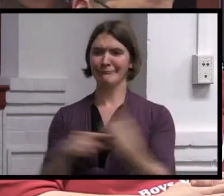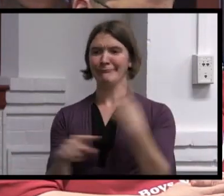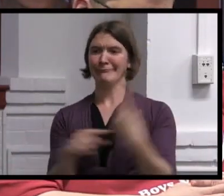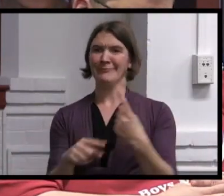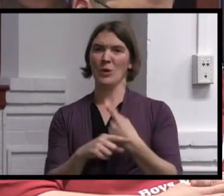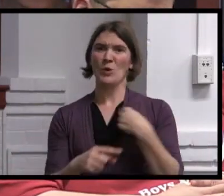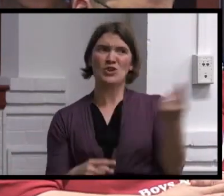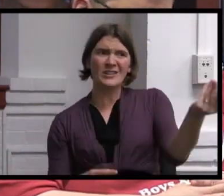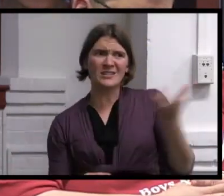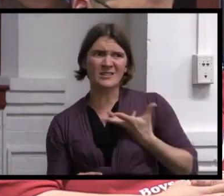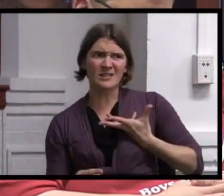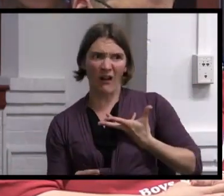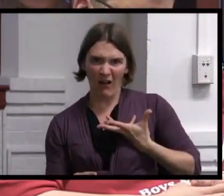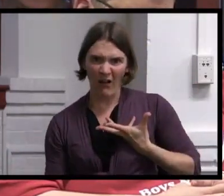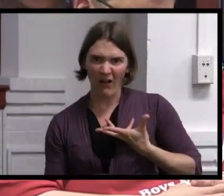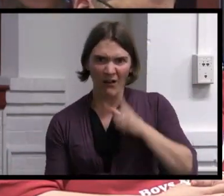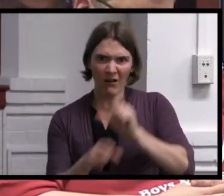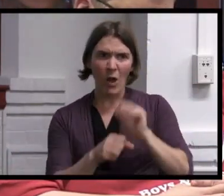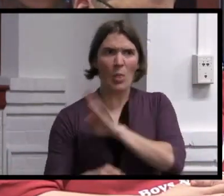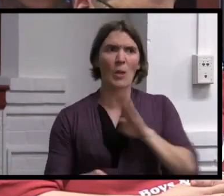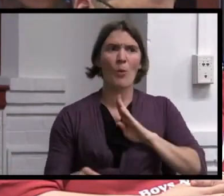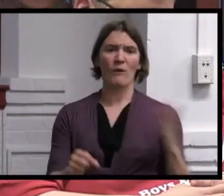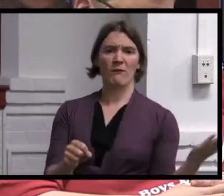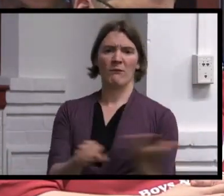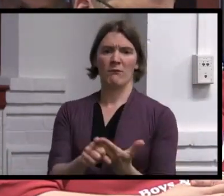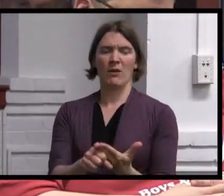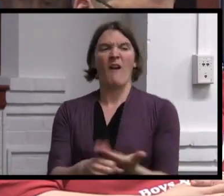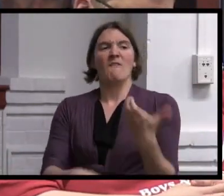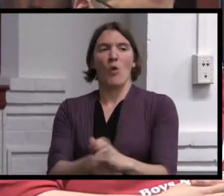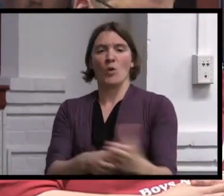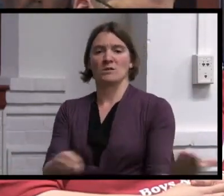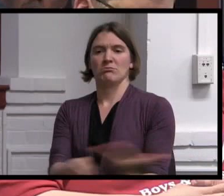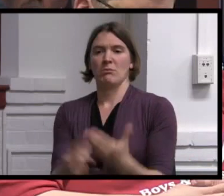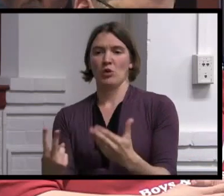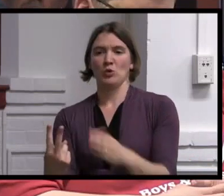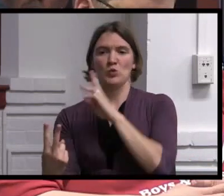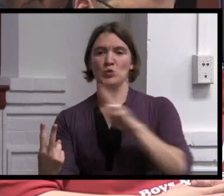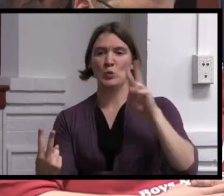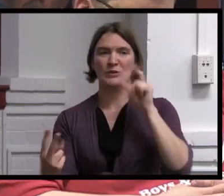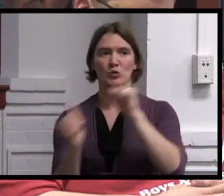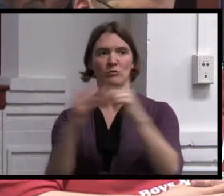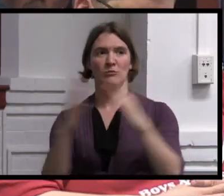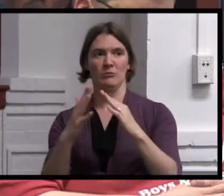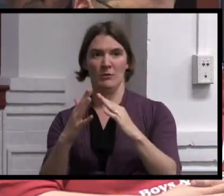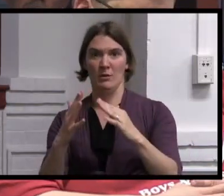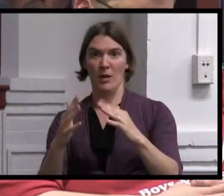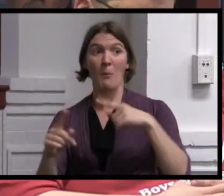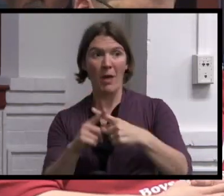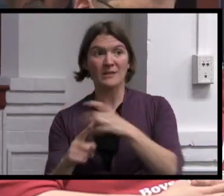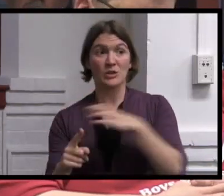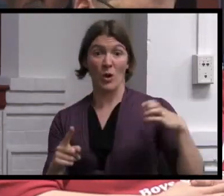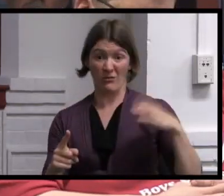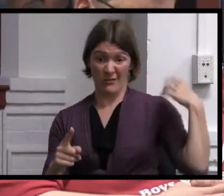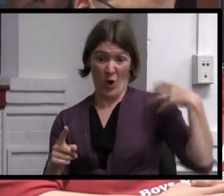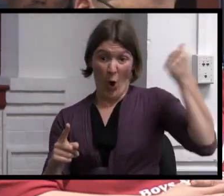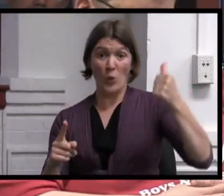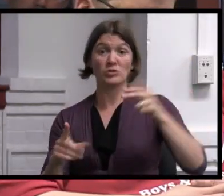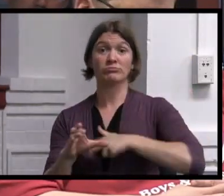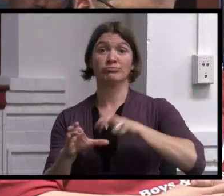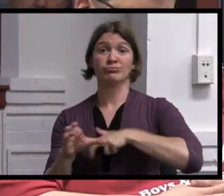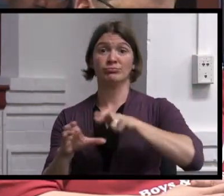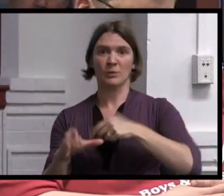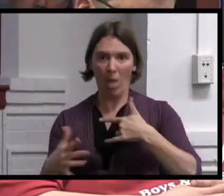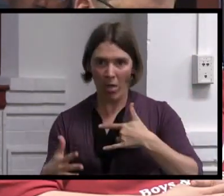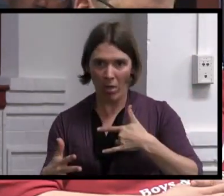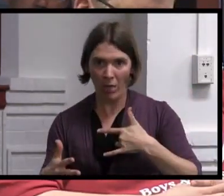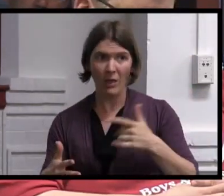devastating news of the impending forced termination of LC and Serenity, as well as the potential resignation of many wonderful coaches. Many of us have been drawn